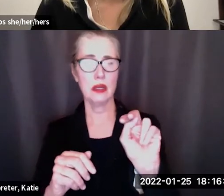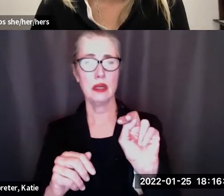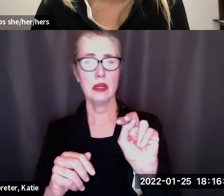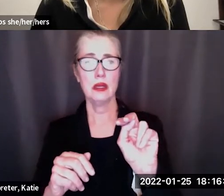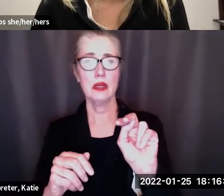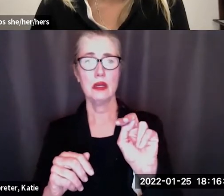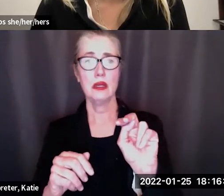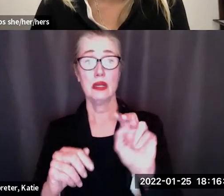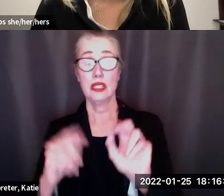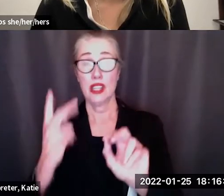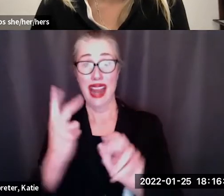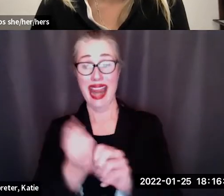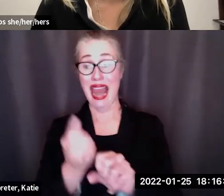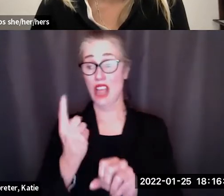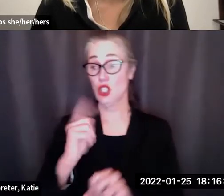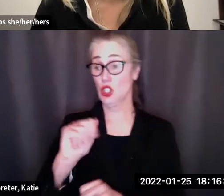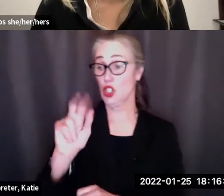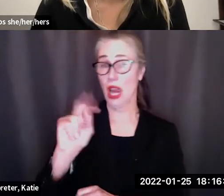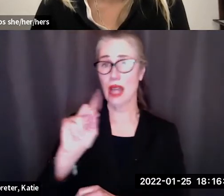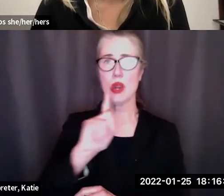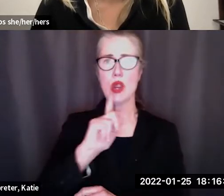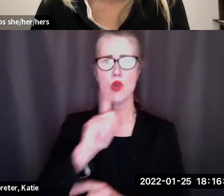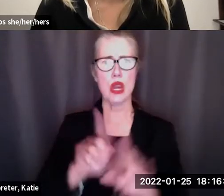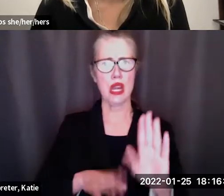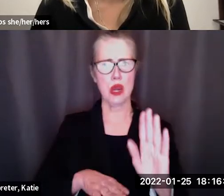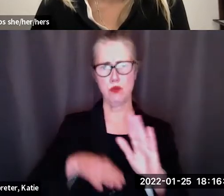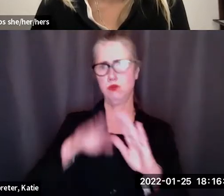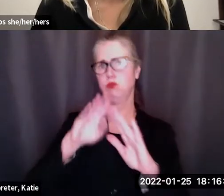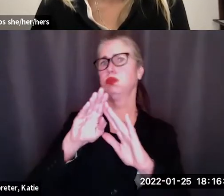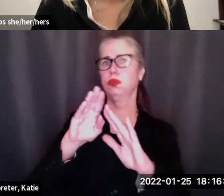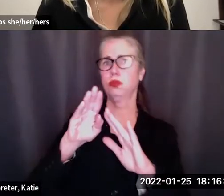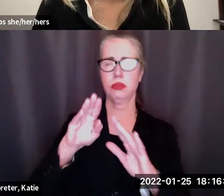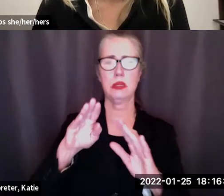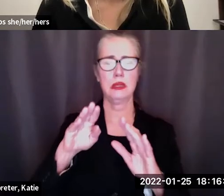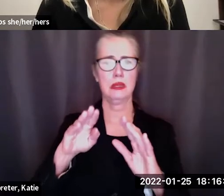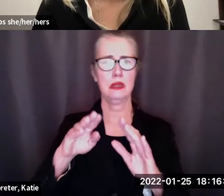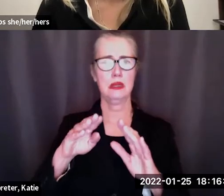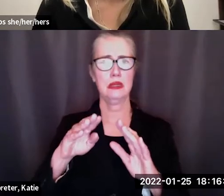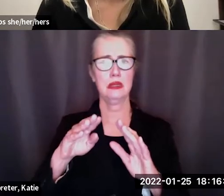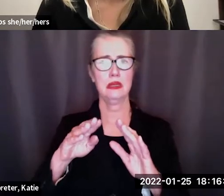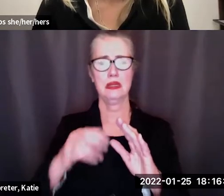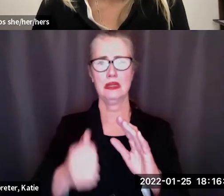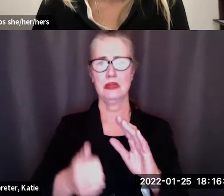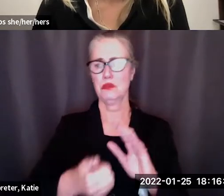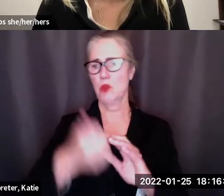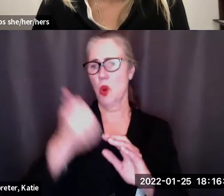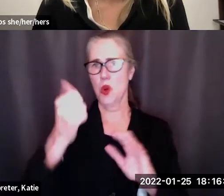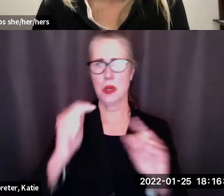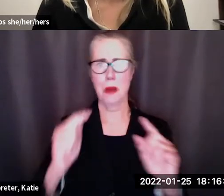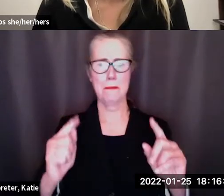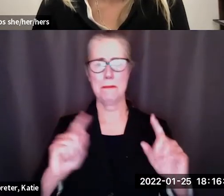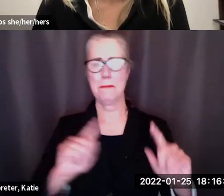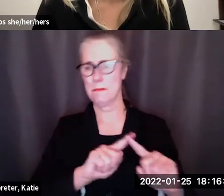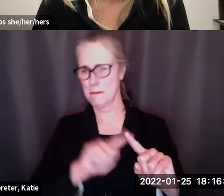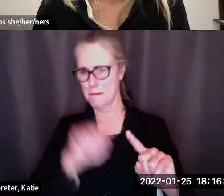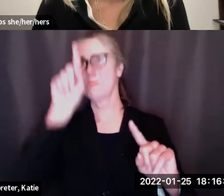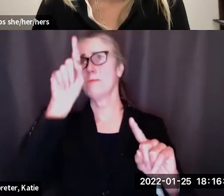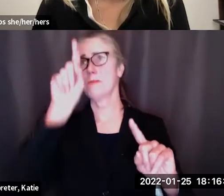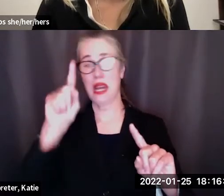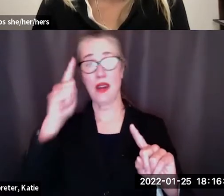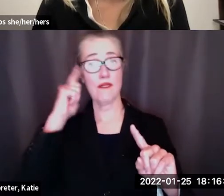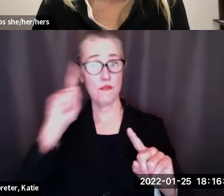you know january of last year was really the peak of of the original virus